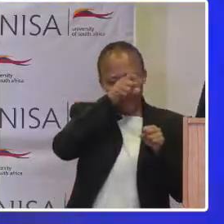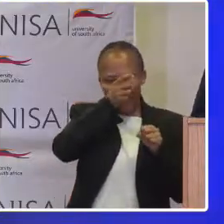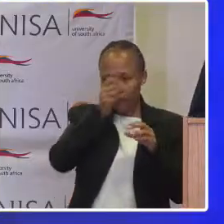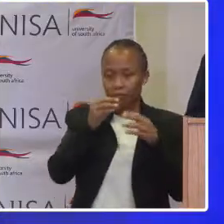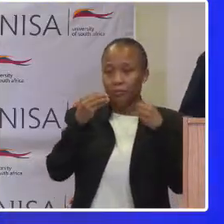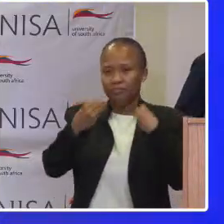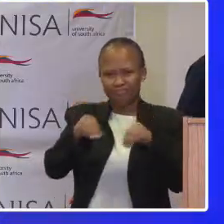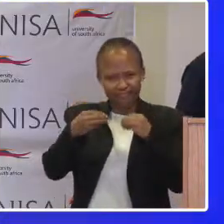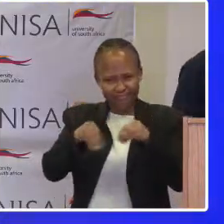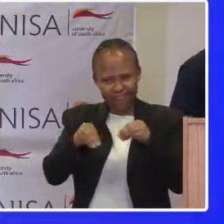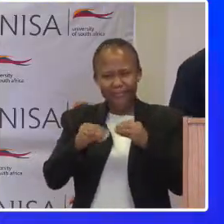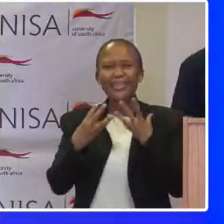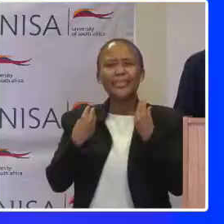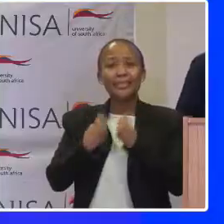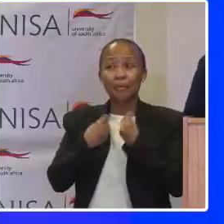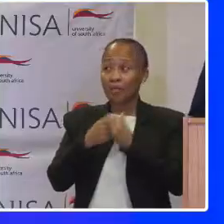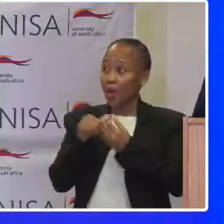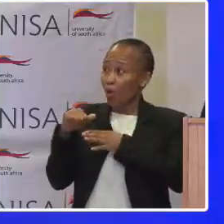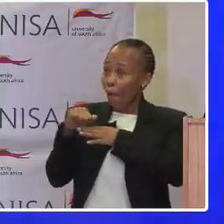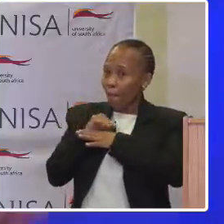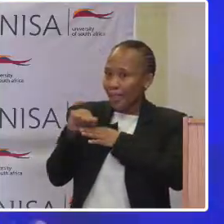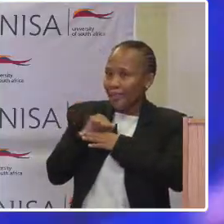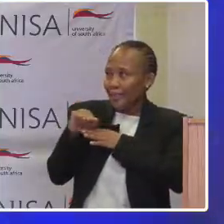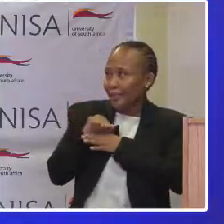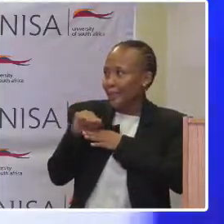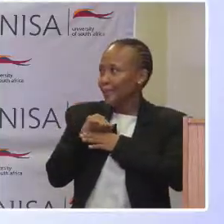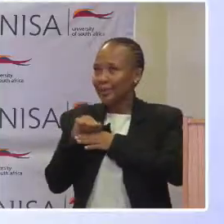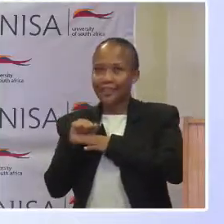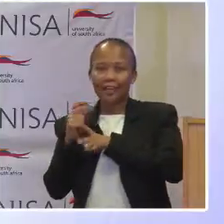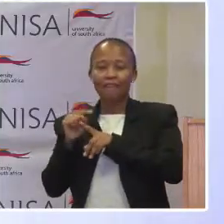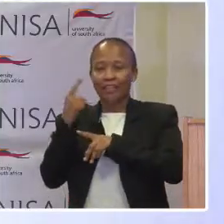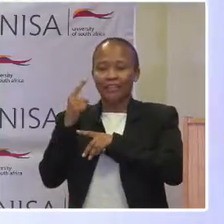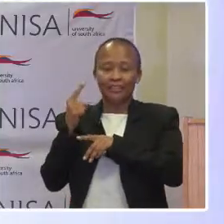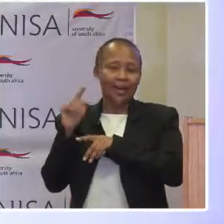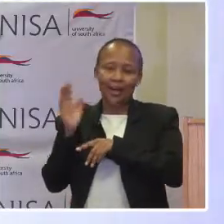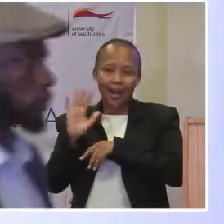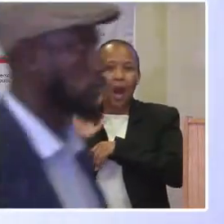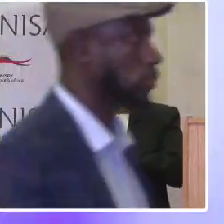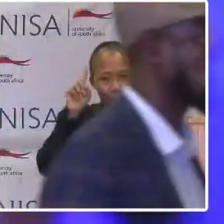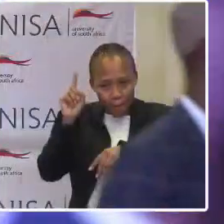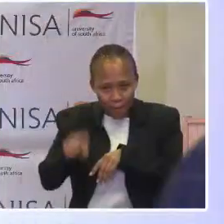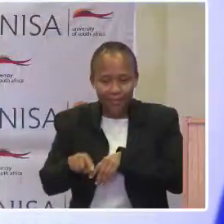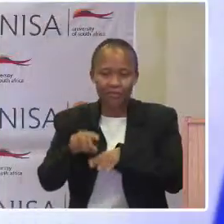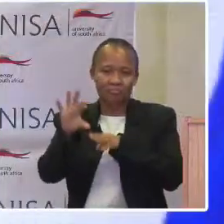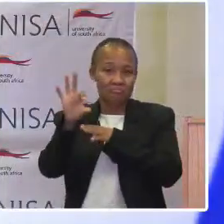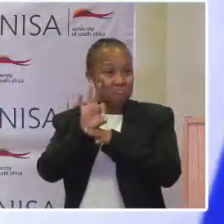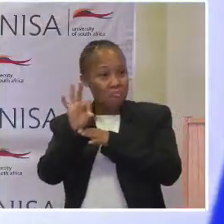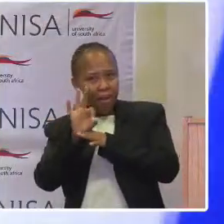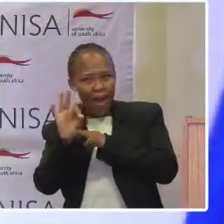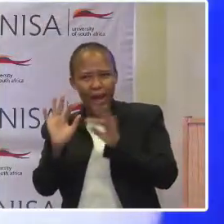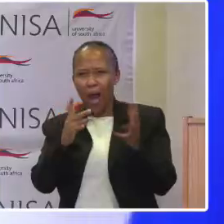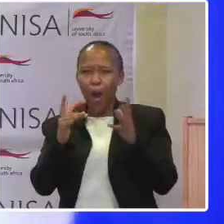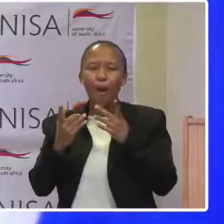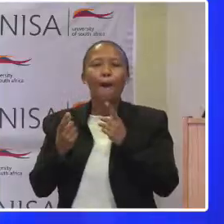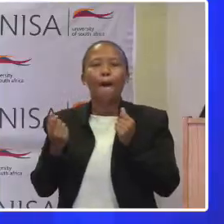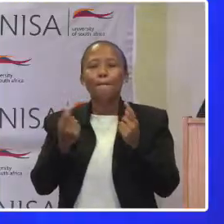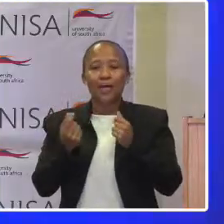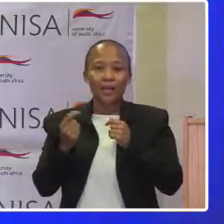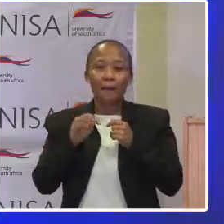right? You have to make a plan for you to make the money. So nothing is